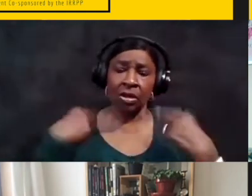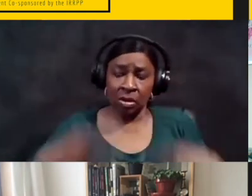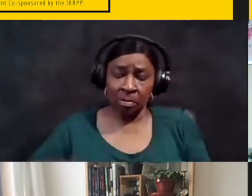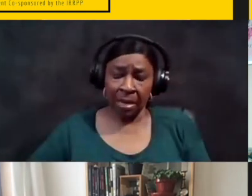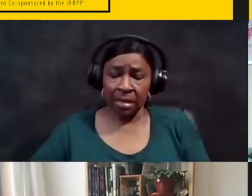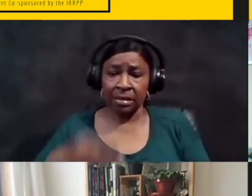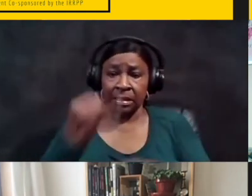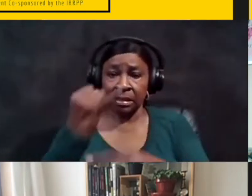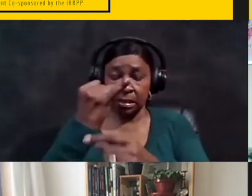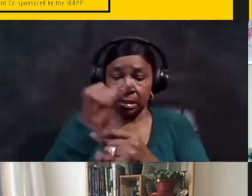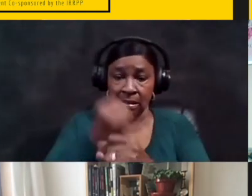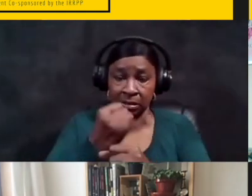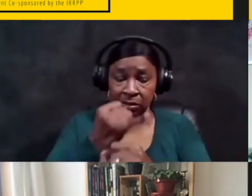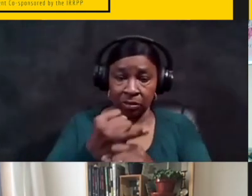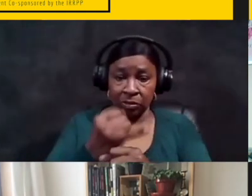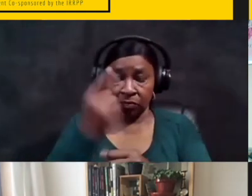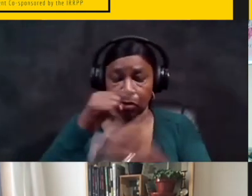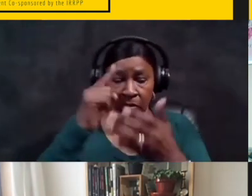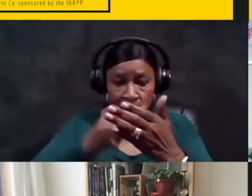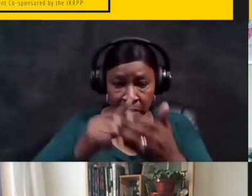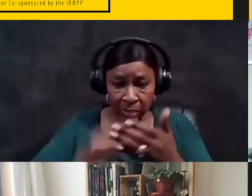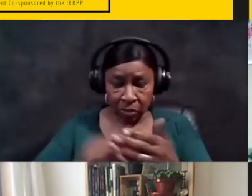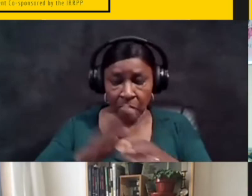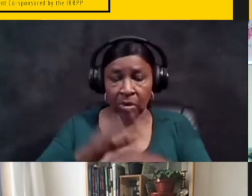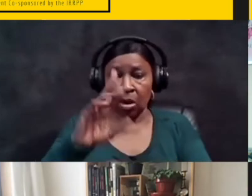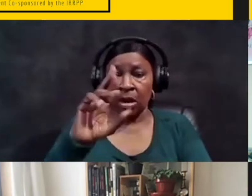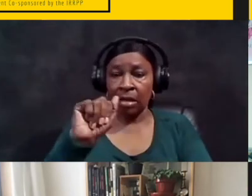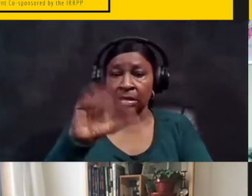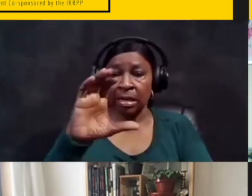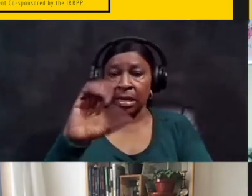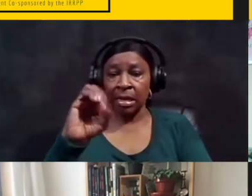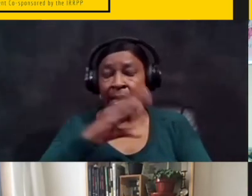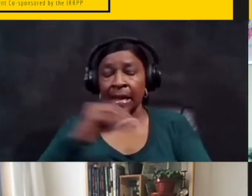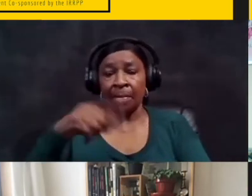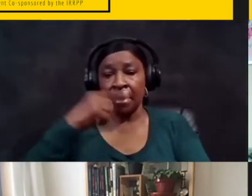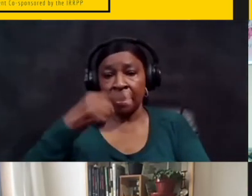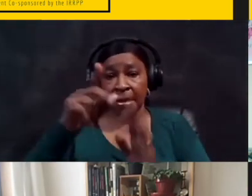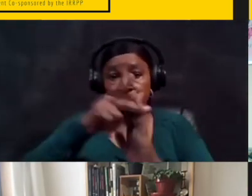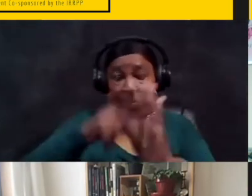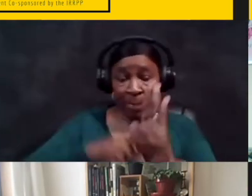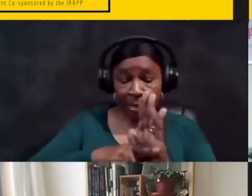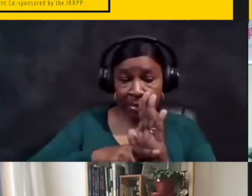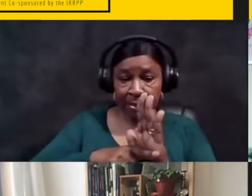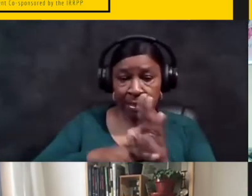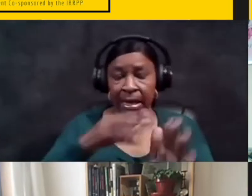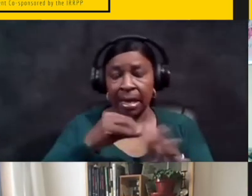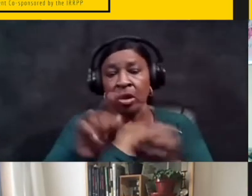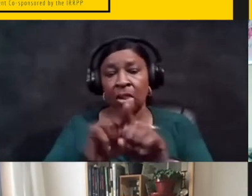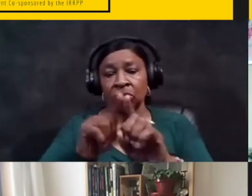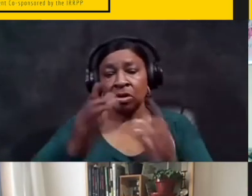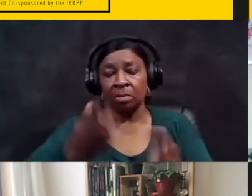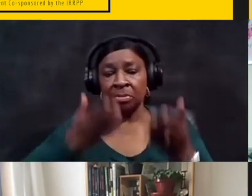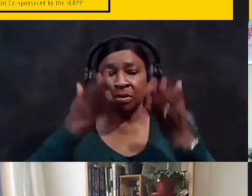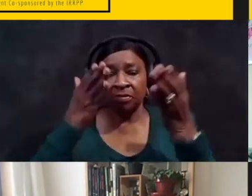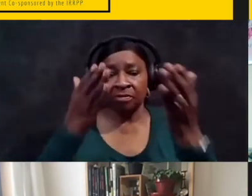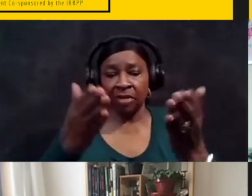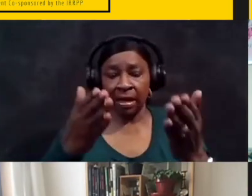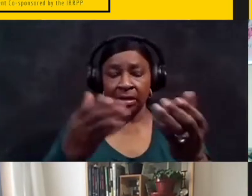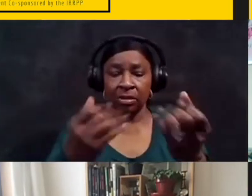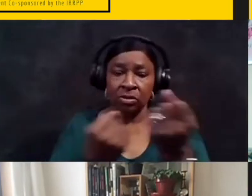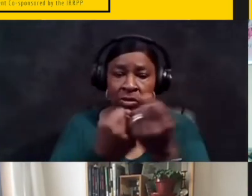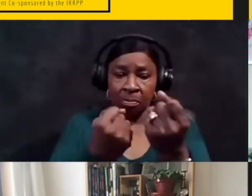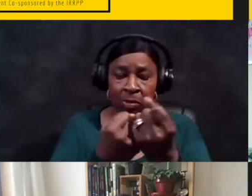the Institute for Research on Race and Public Policy for co-sponsoring the event and also providing the logistical support to make the